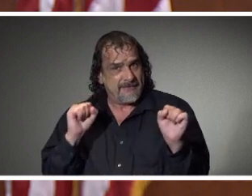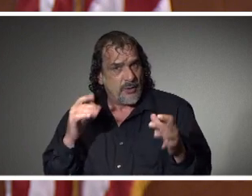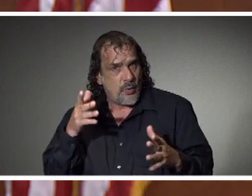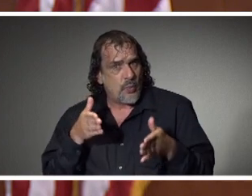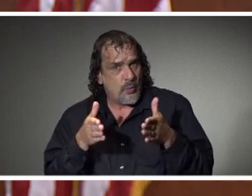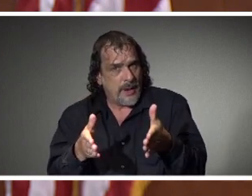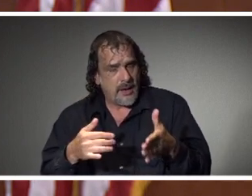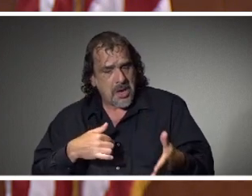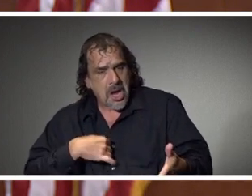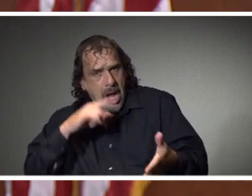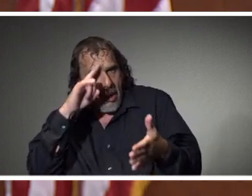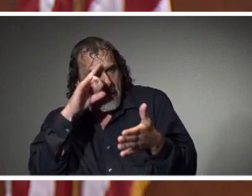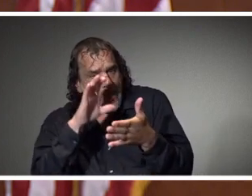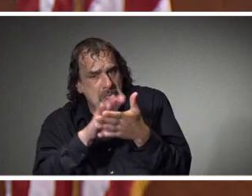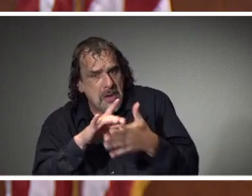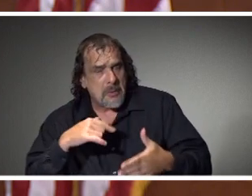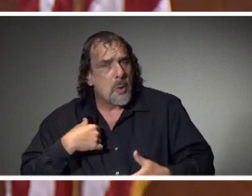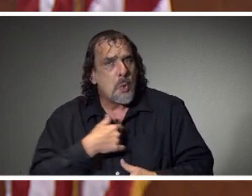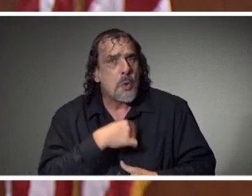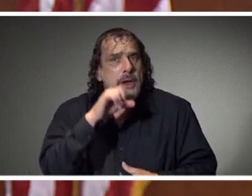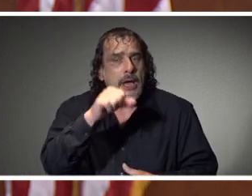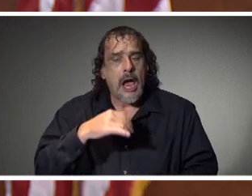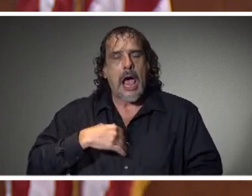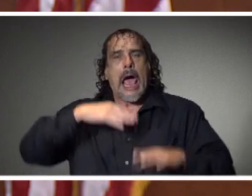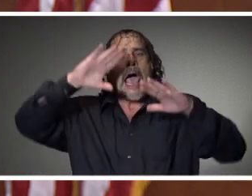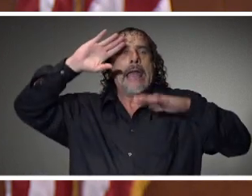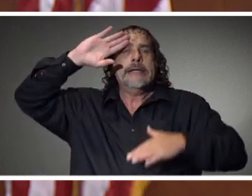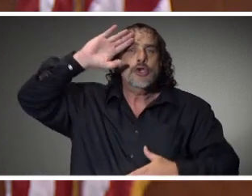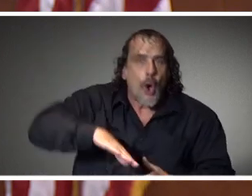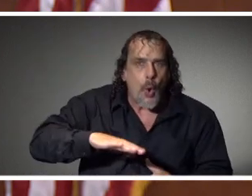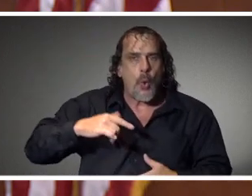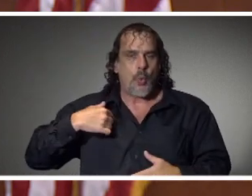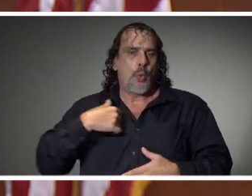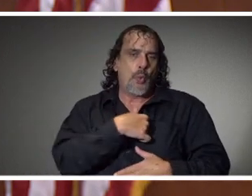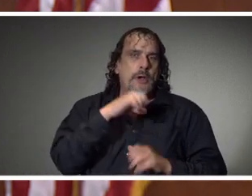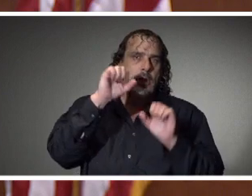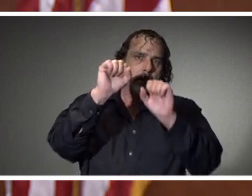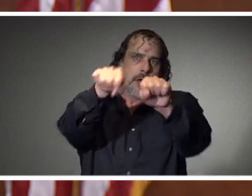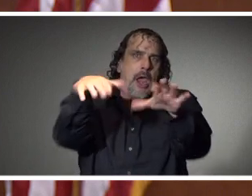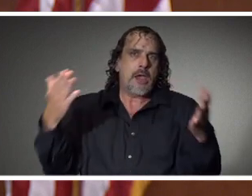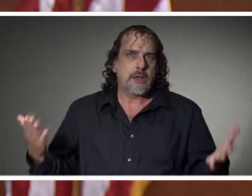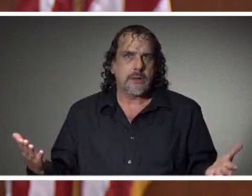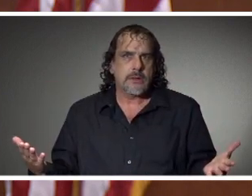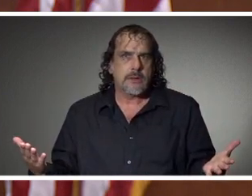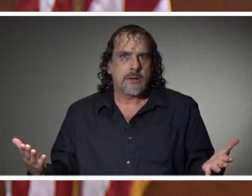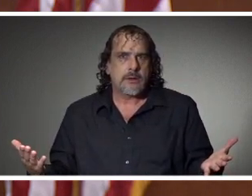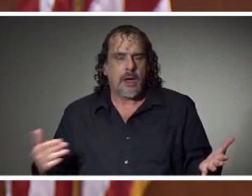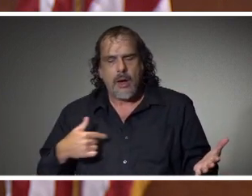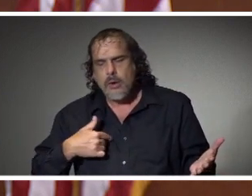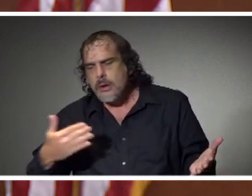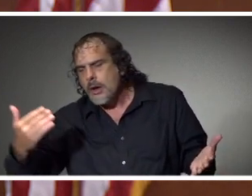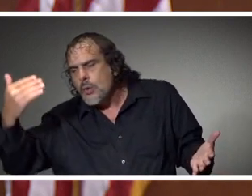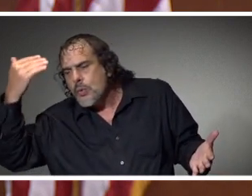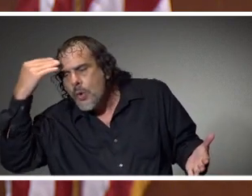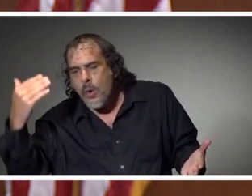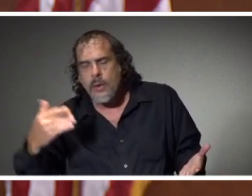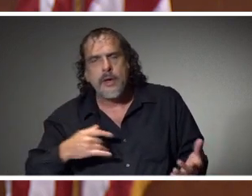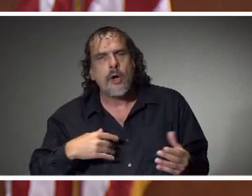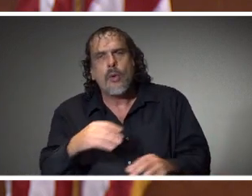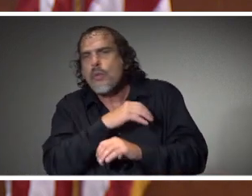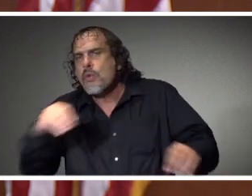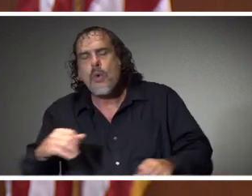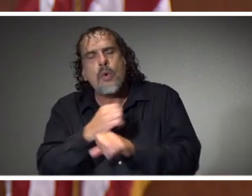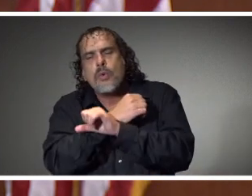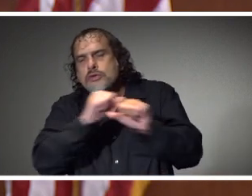believe that we can. In fact, I know that we can. We know that there is no safe way